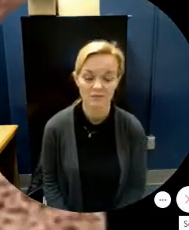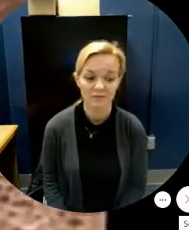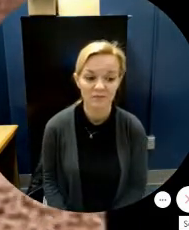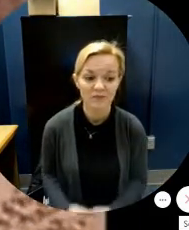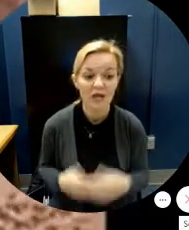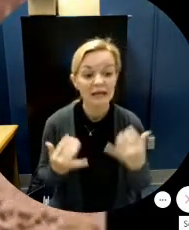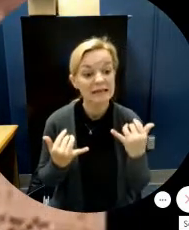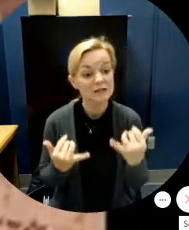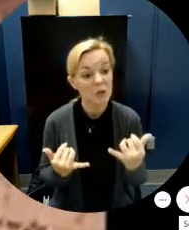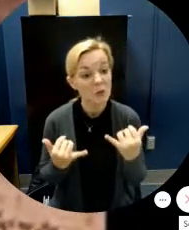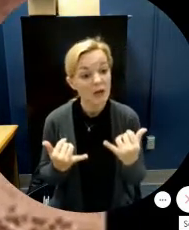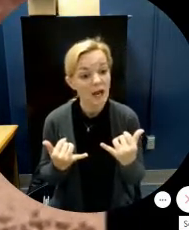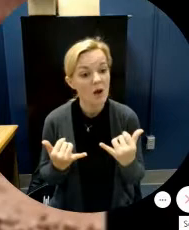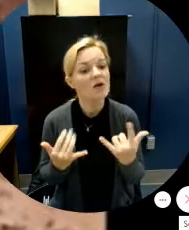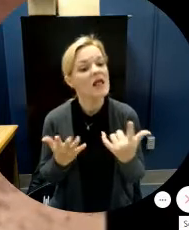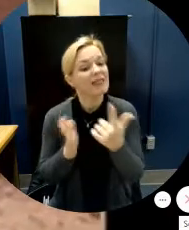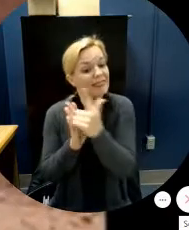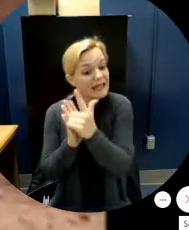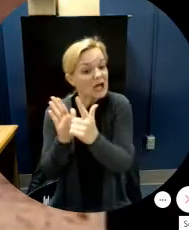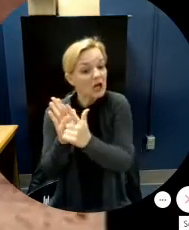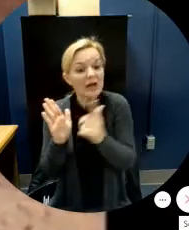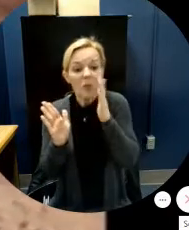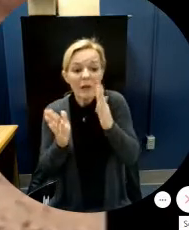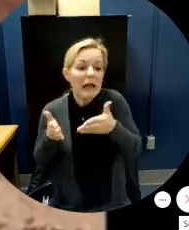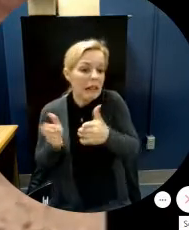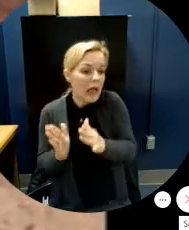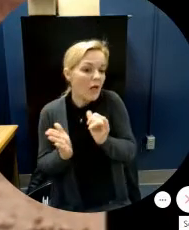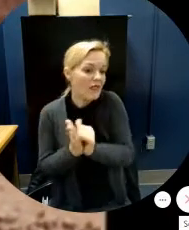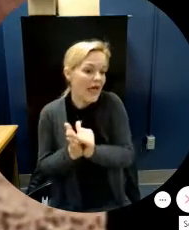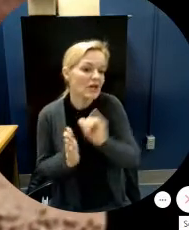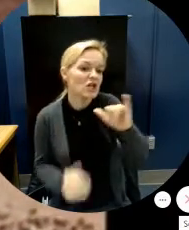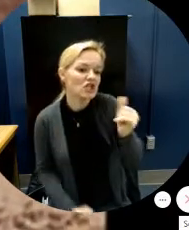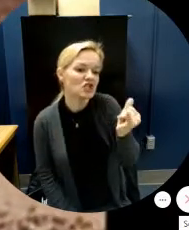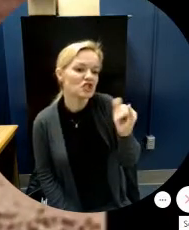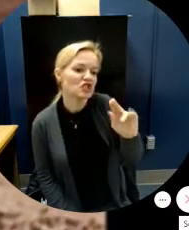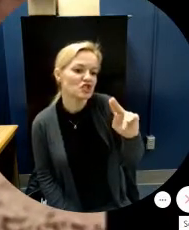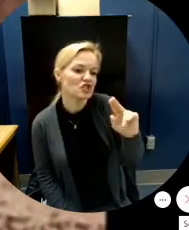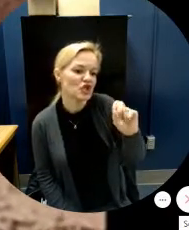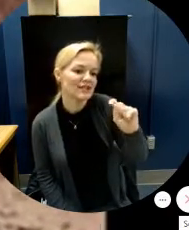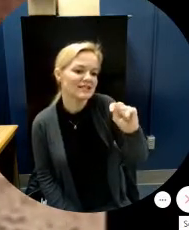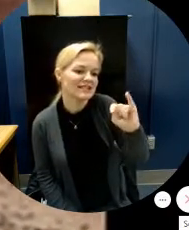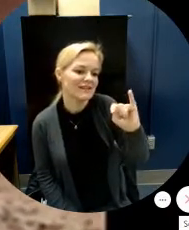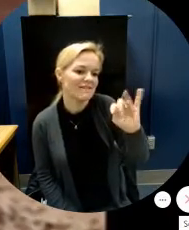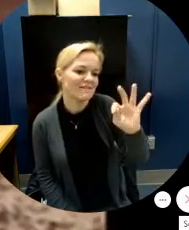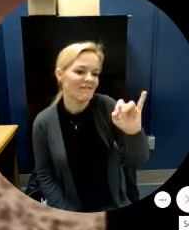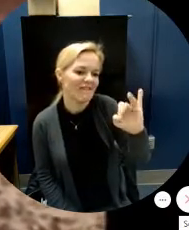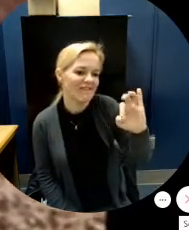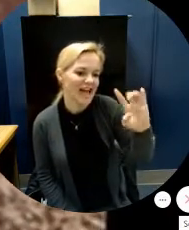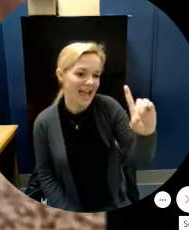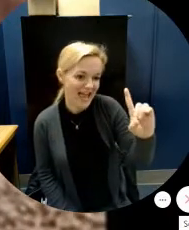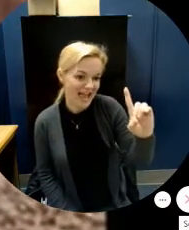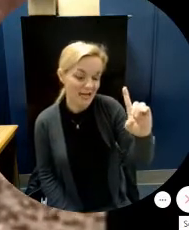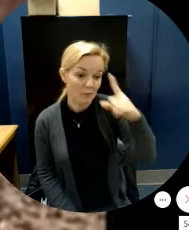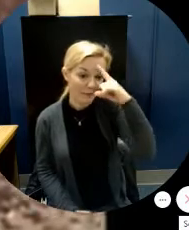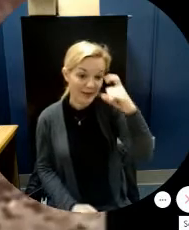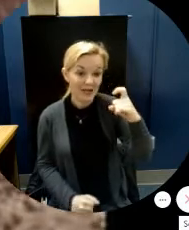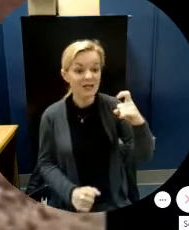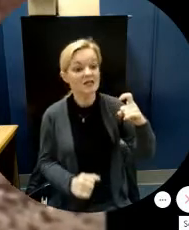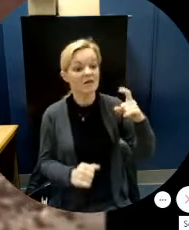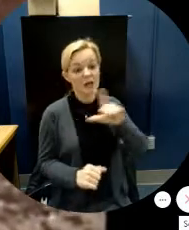Legally, it would be a justifiable shooting based solely on the beliefs of the officer. What was his state of mind at the time?